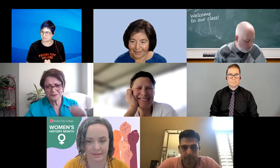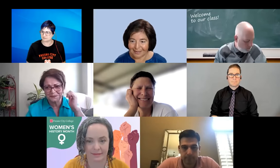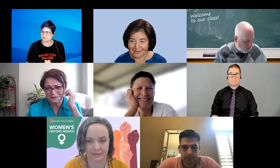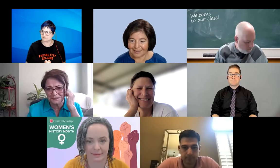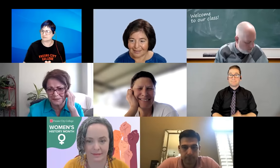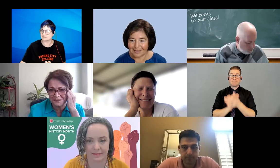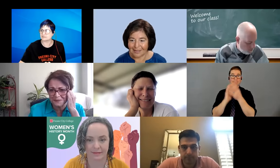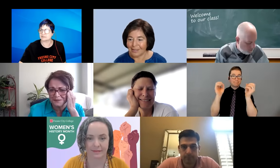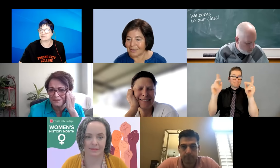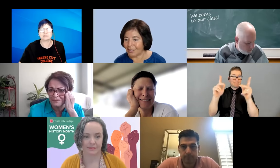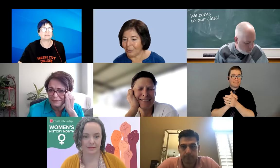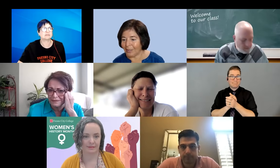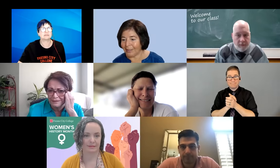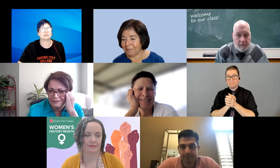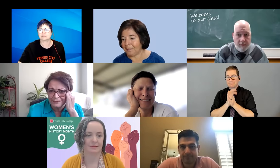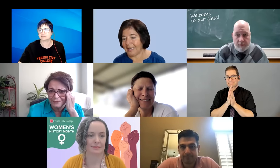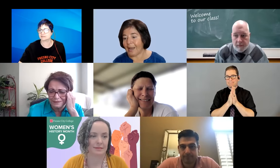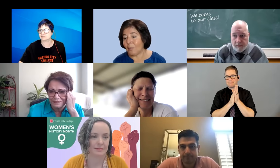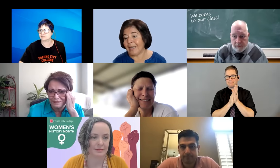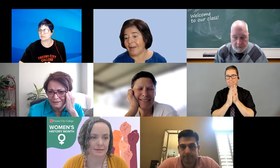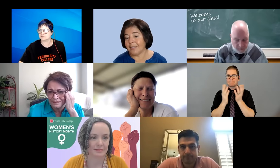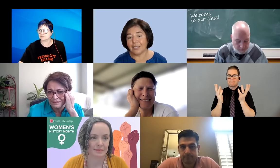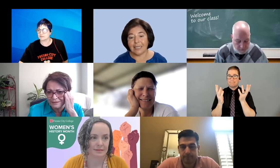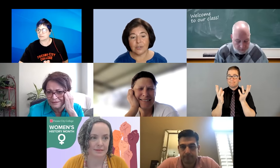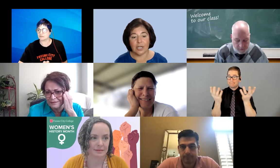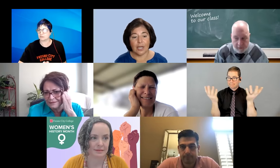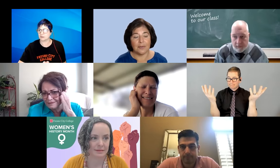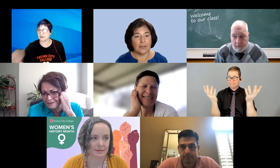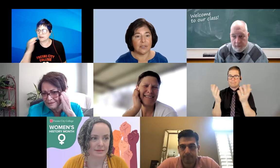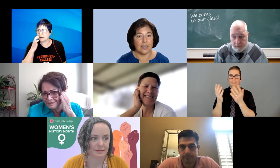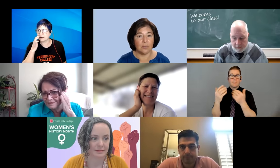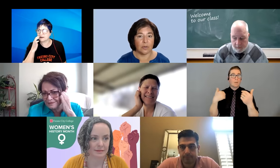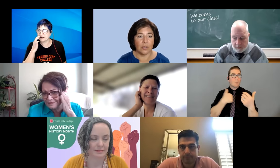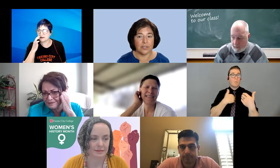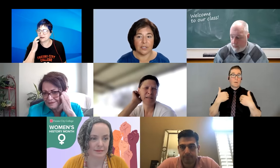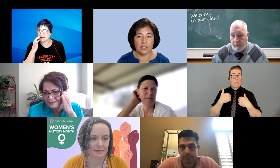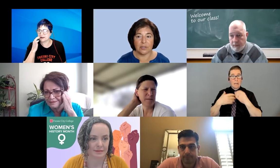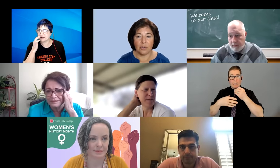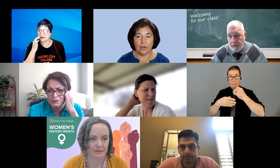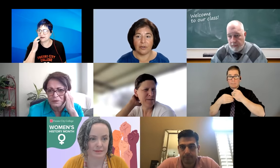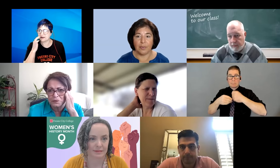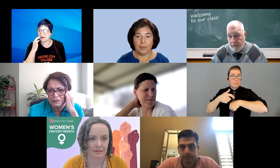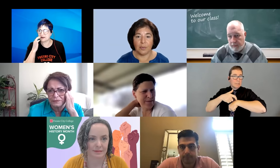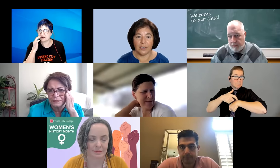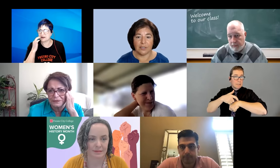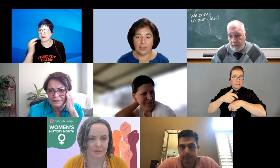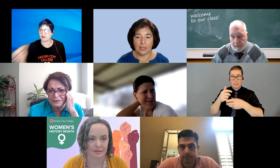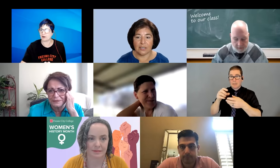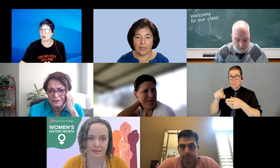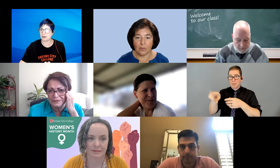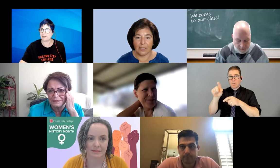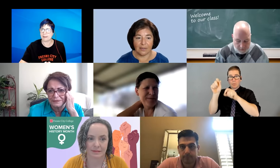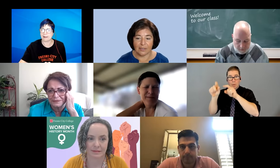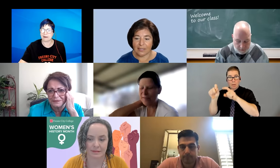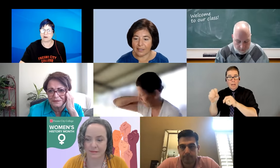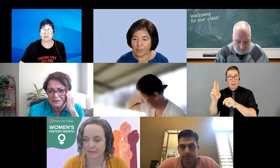Okay. So, we have a little extra time if there's any more questions, or if people want to just all